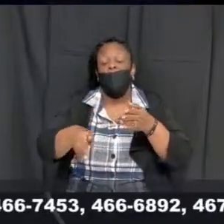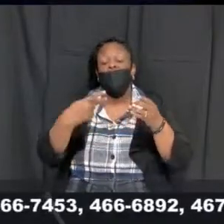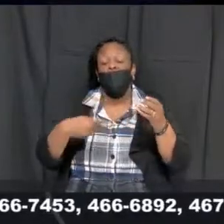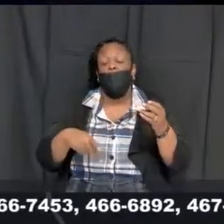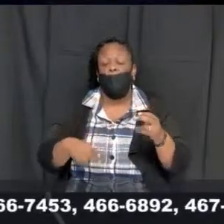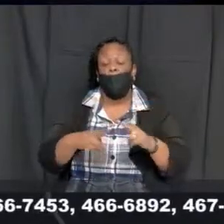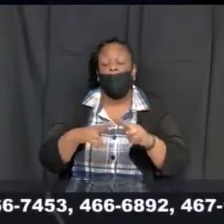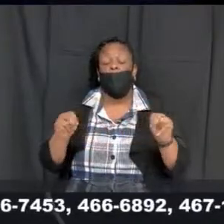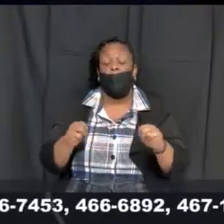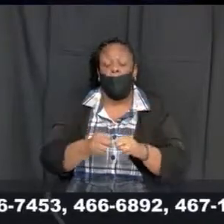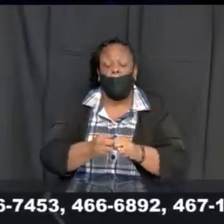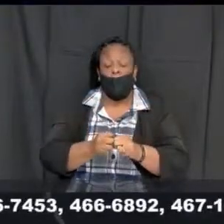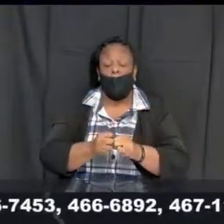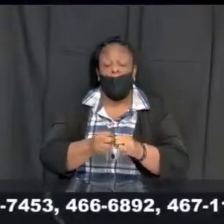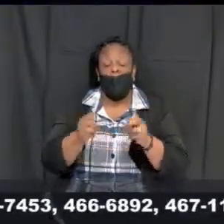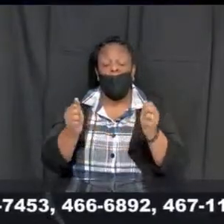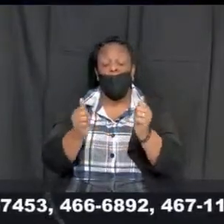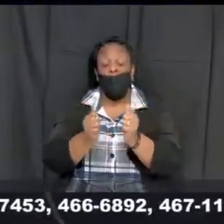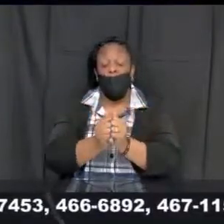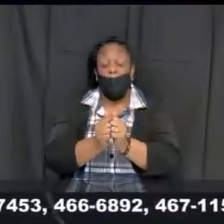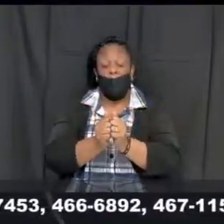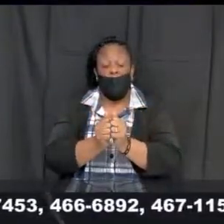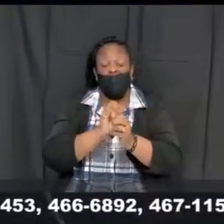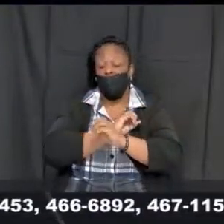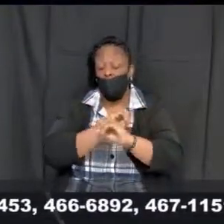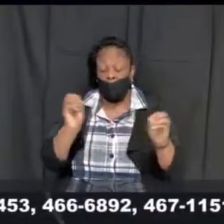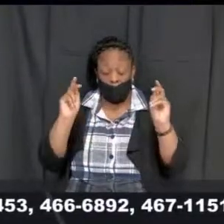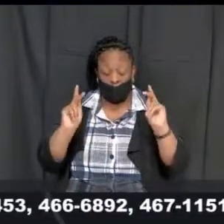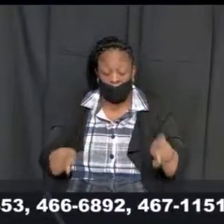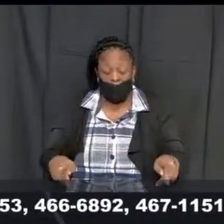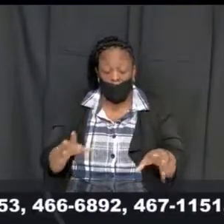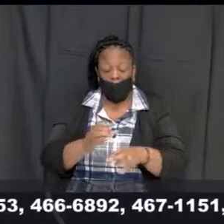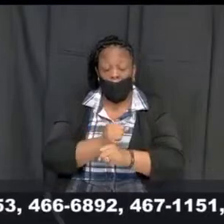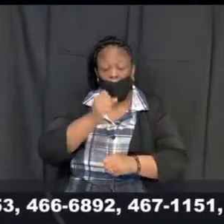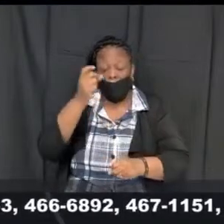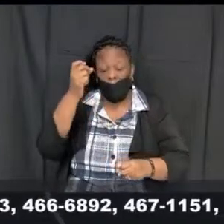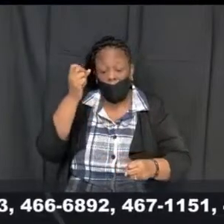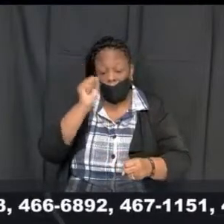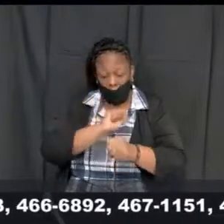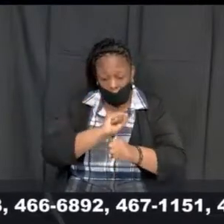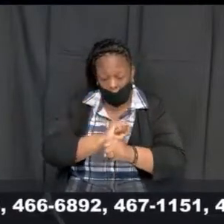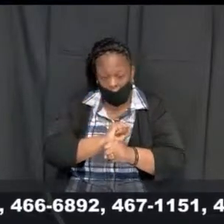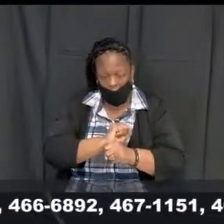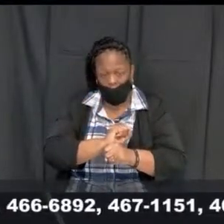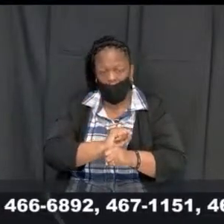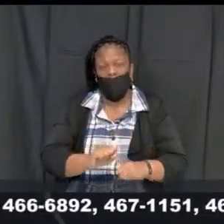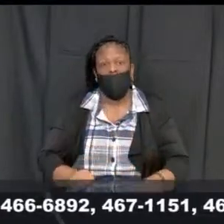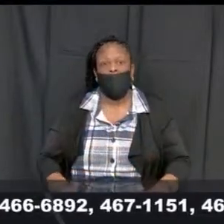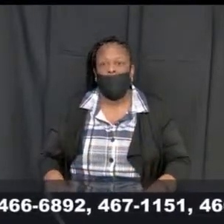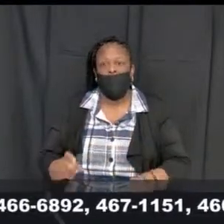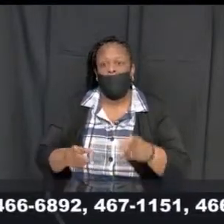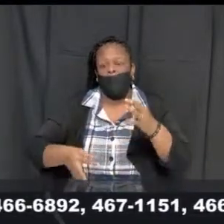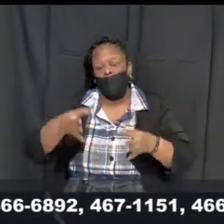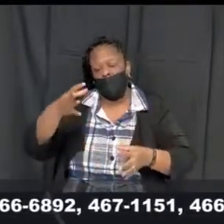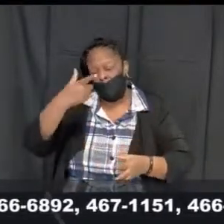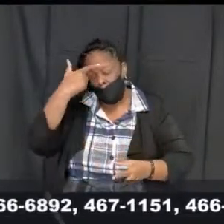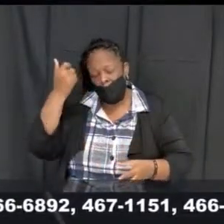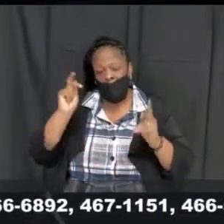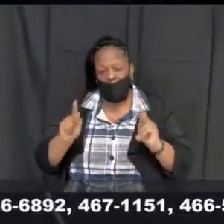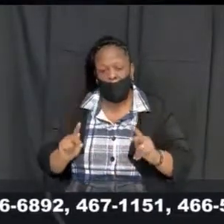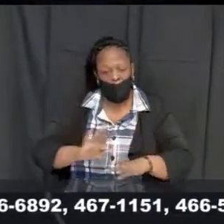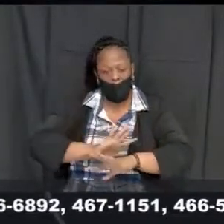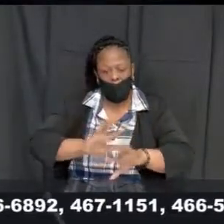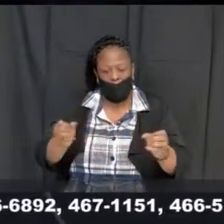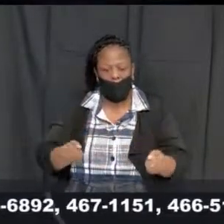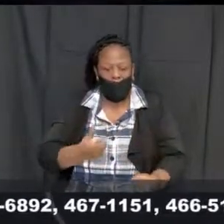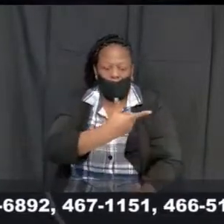science, having the treatment to overcome the pandemic and not vaccinate, then that's going to have to be a